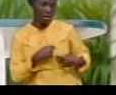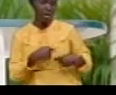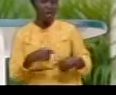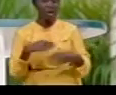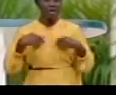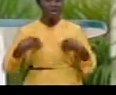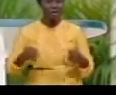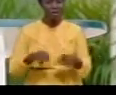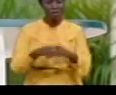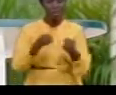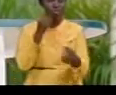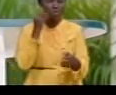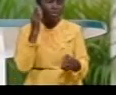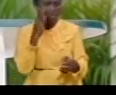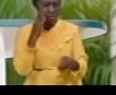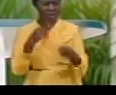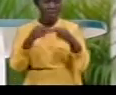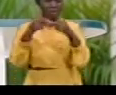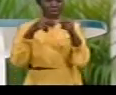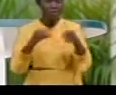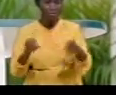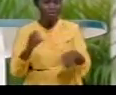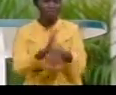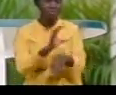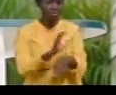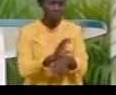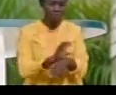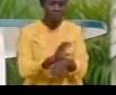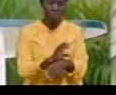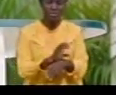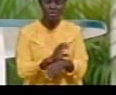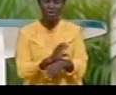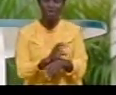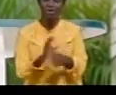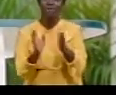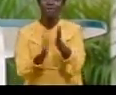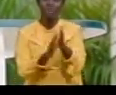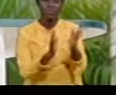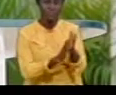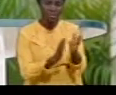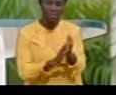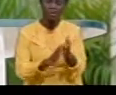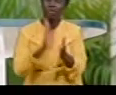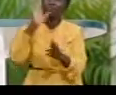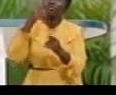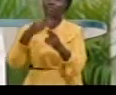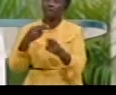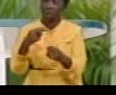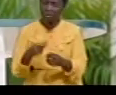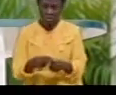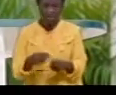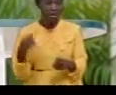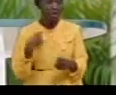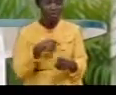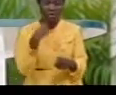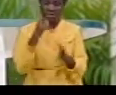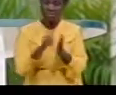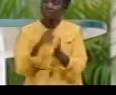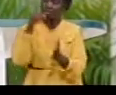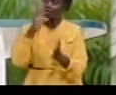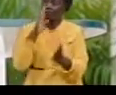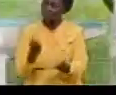you are raising generals for the kingdom of God. Great God, we praise your name. I will say, be exalted